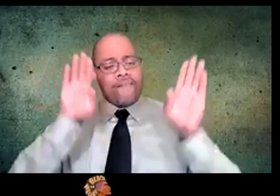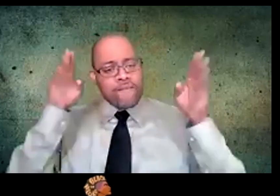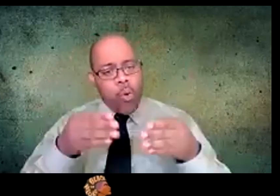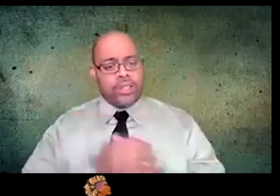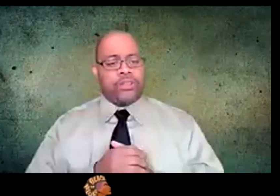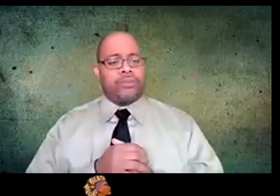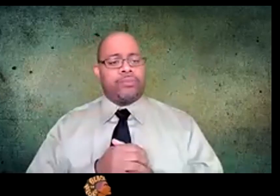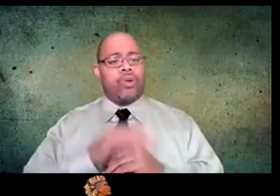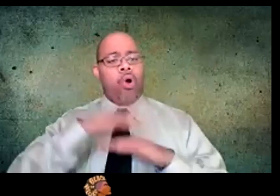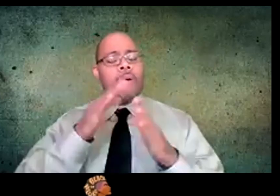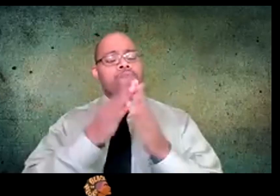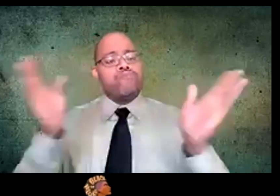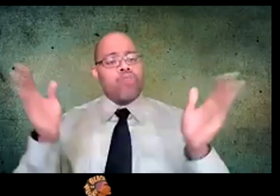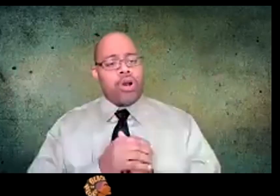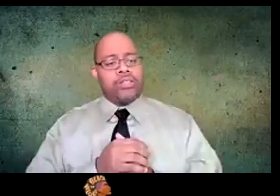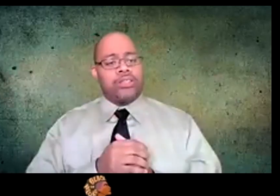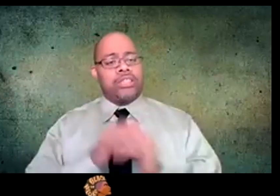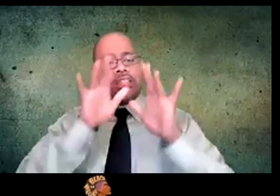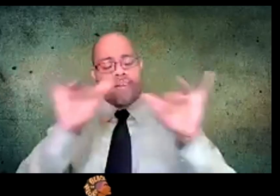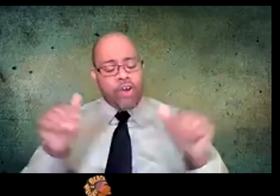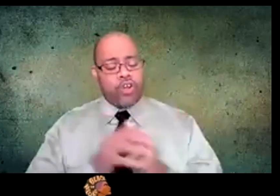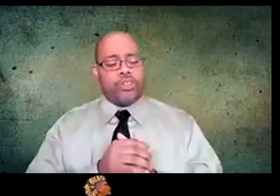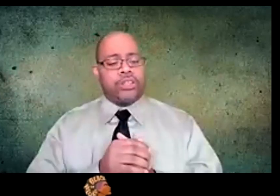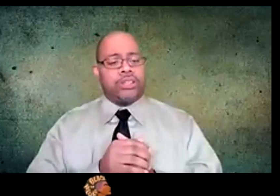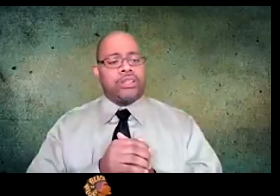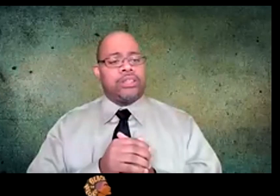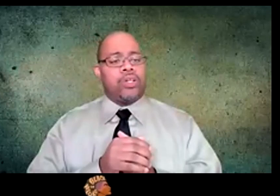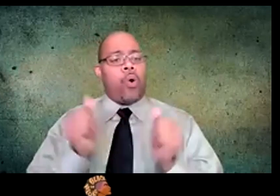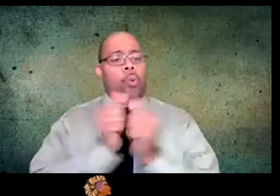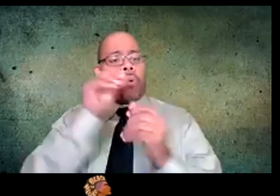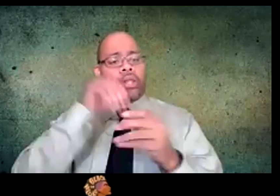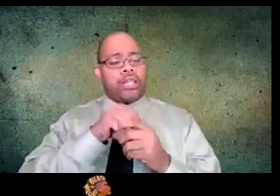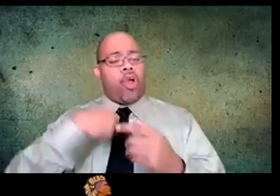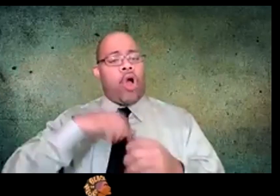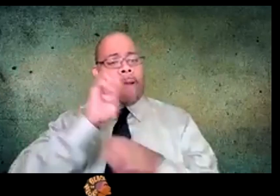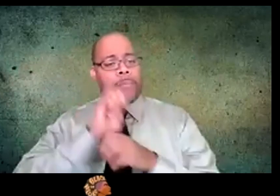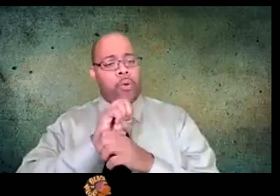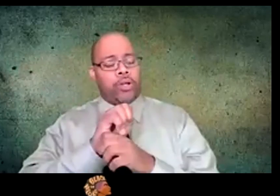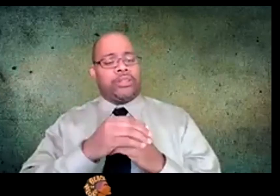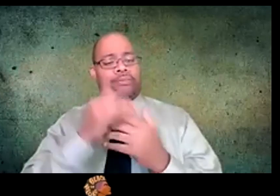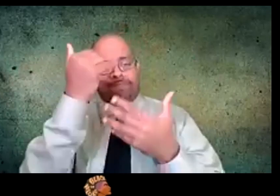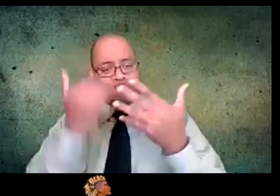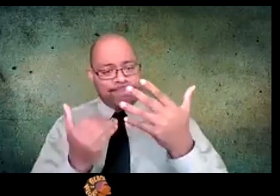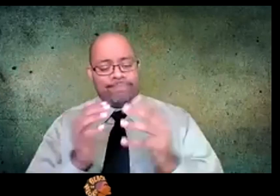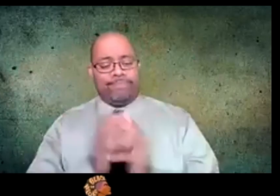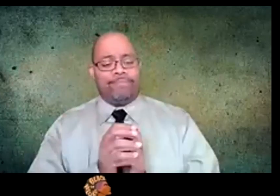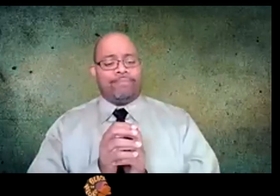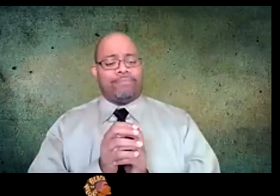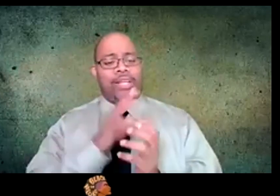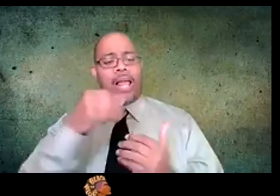on broadening the our diversity within our employee ranks, and have